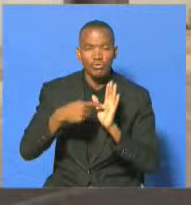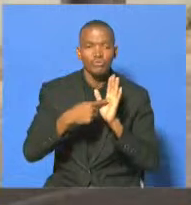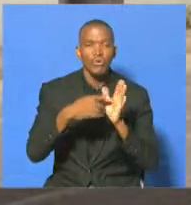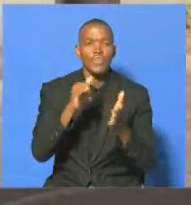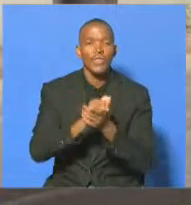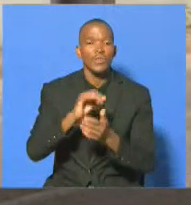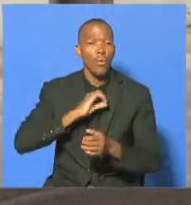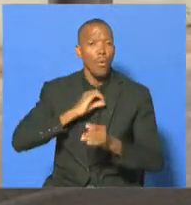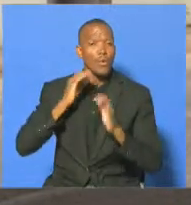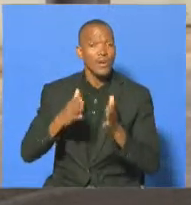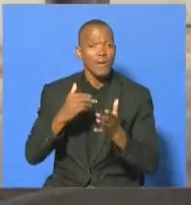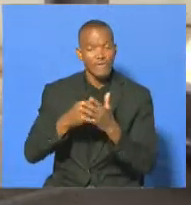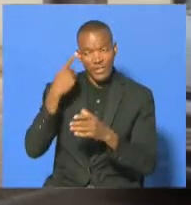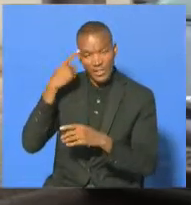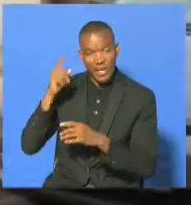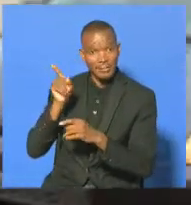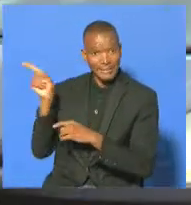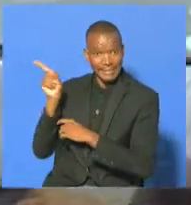previous owner of plot number